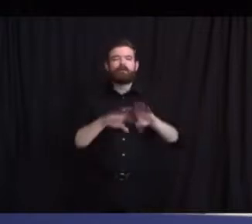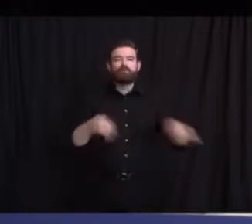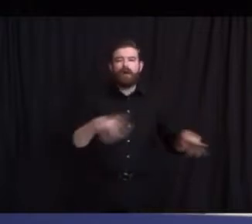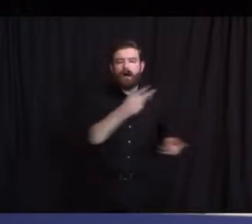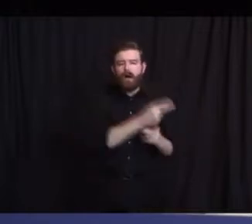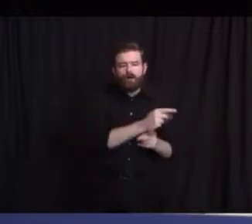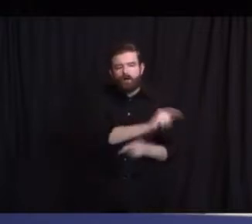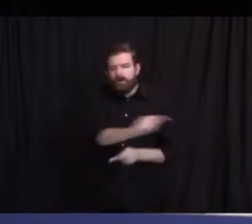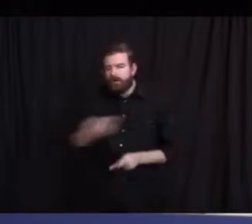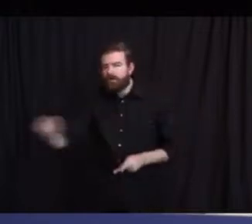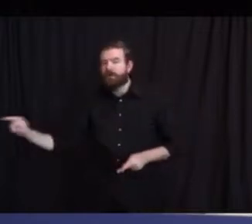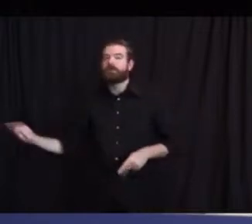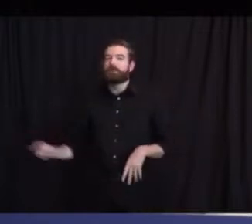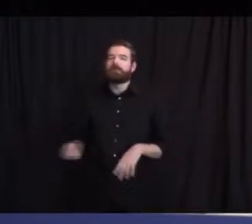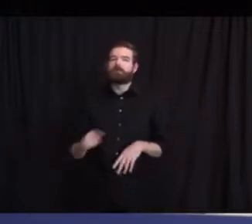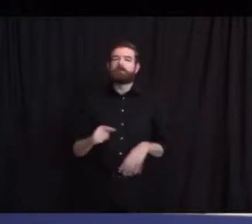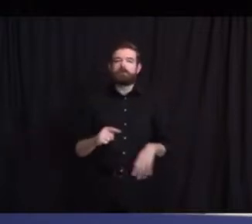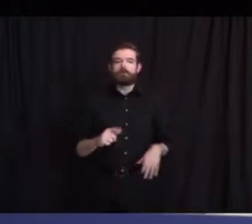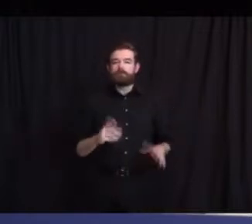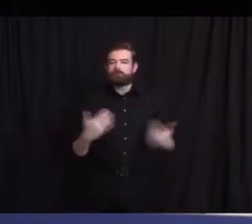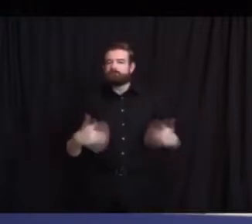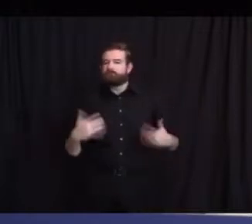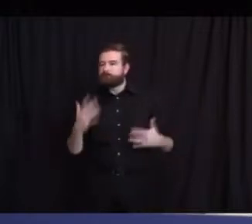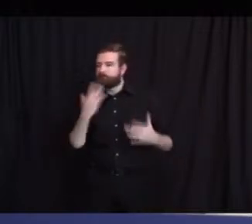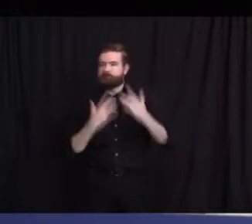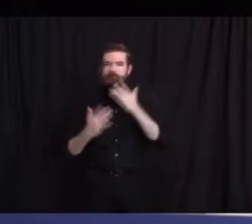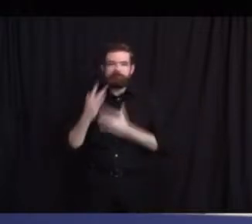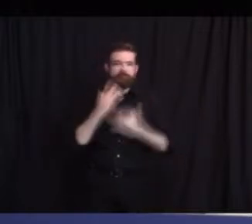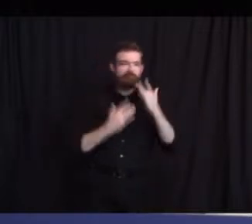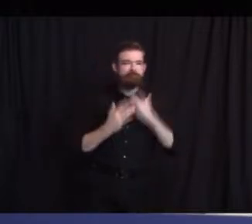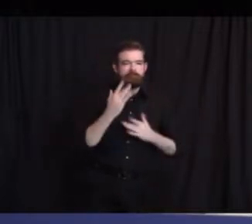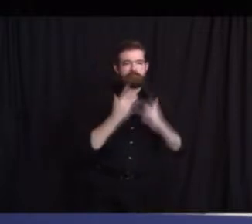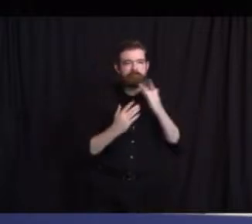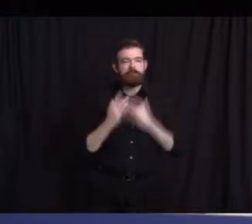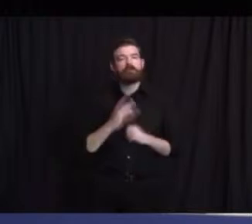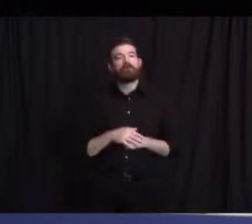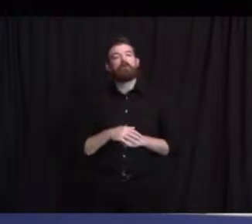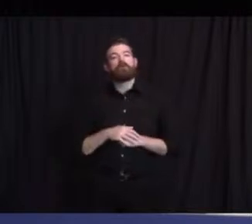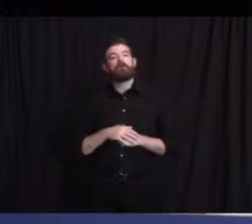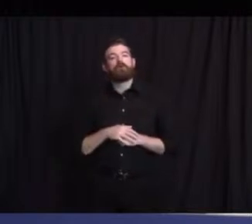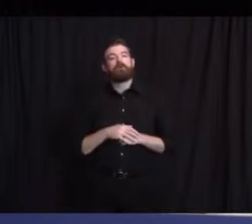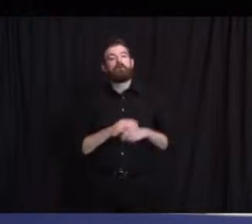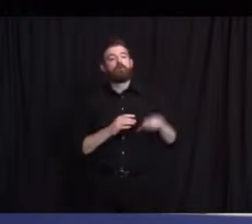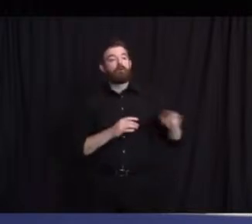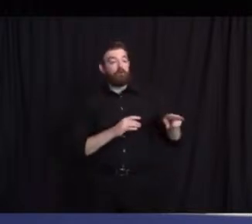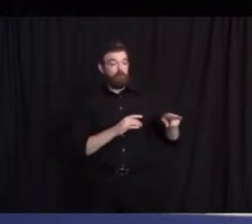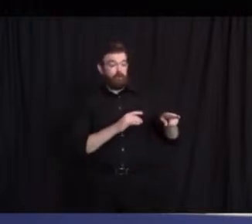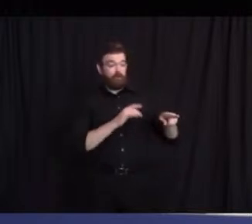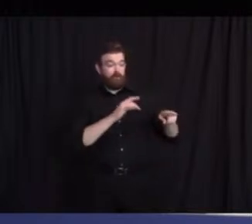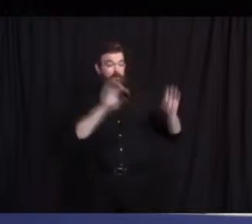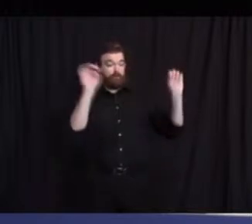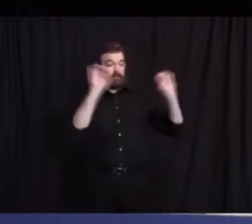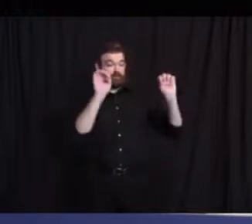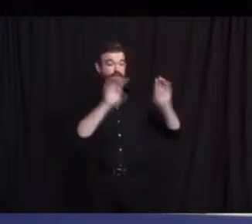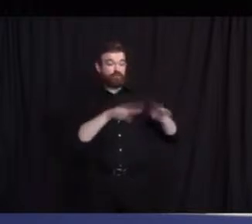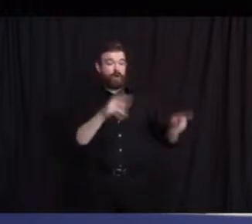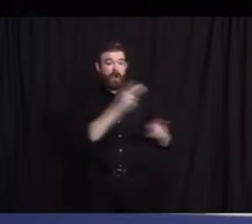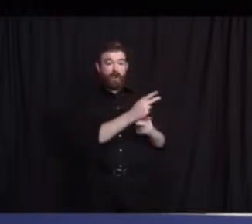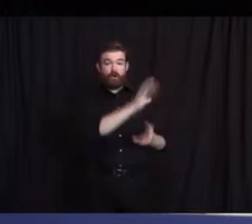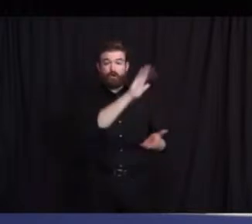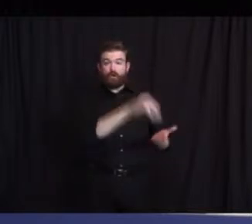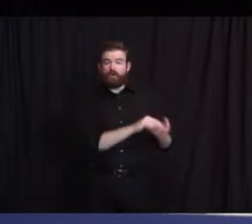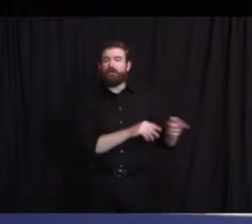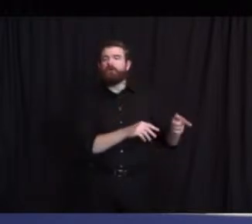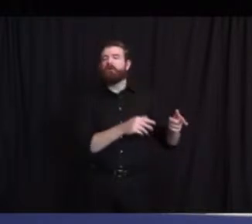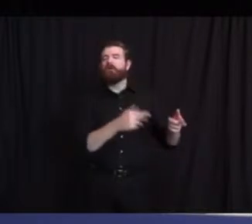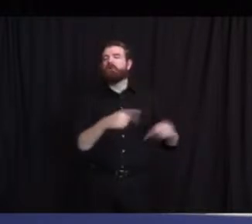operations unless certified as an emergency child care center. We also recognize that these necessary closures were hard on our working families